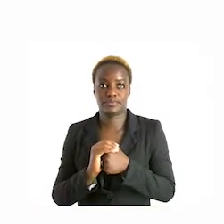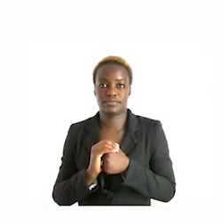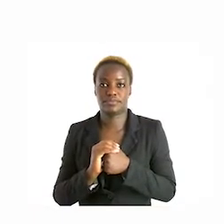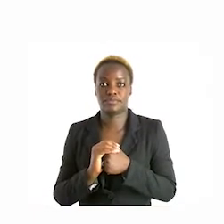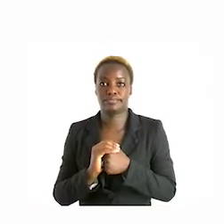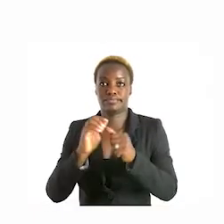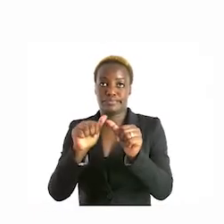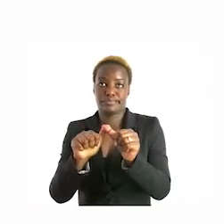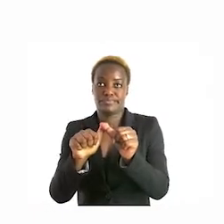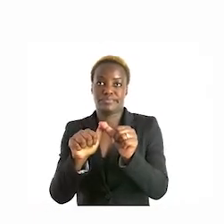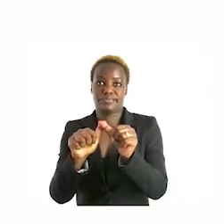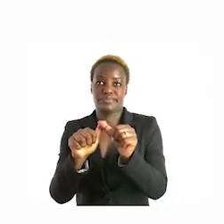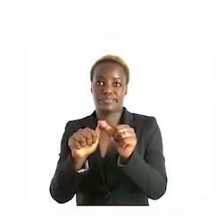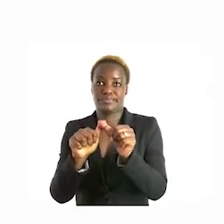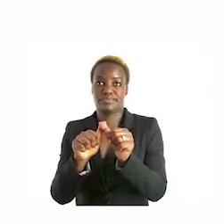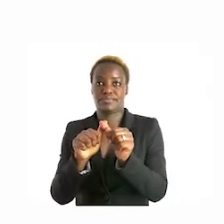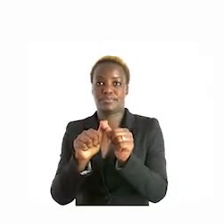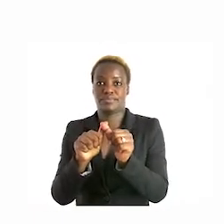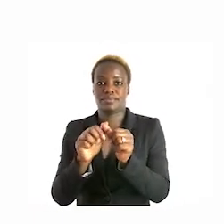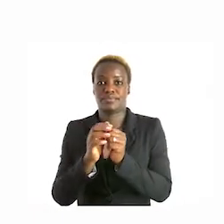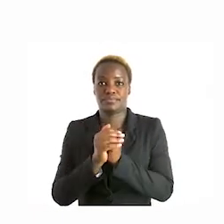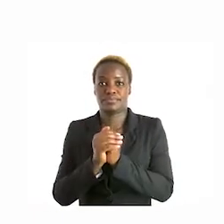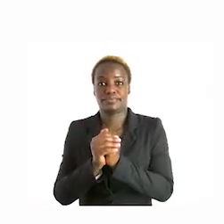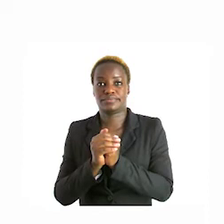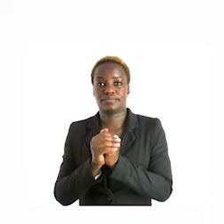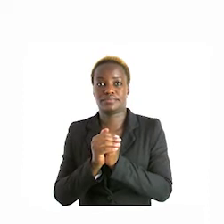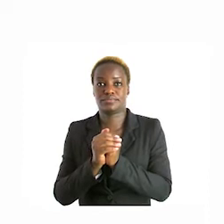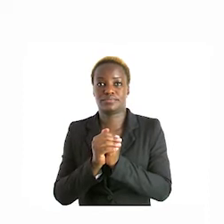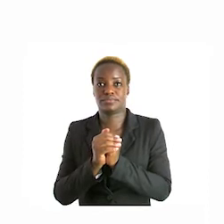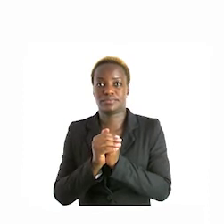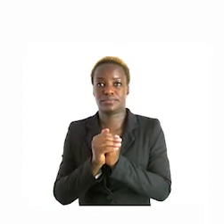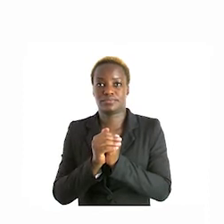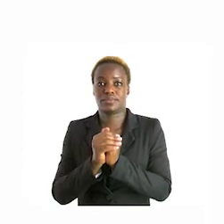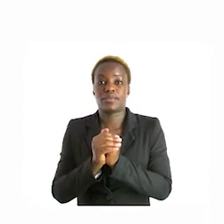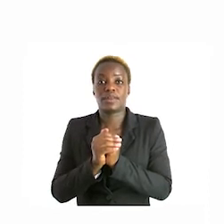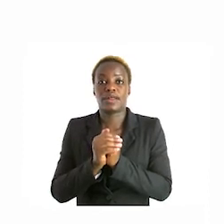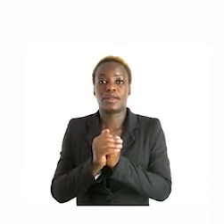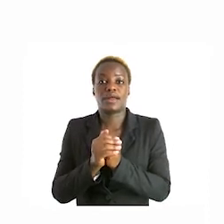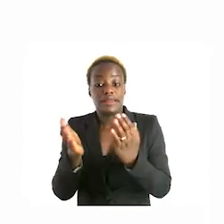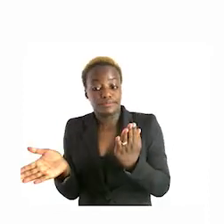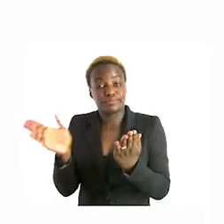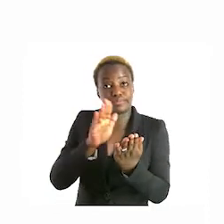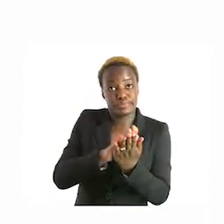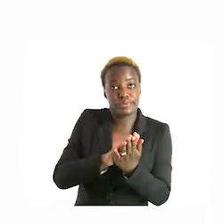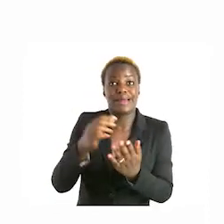Let's move on to page 3. Now this is grade 3 level, geometry as